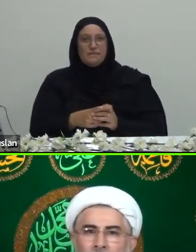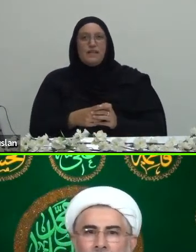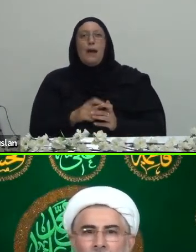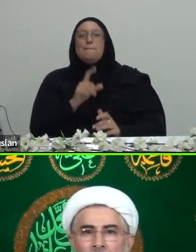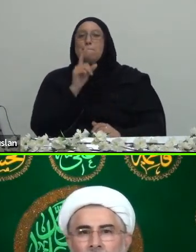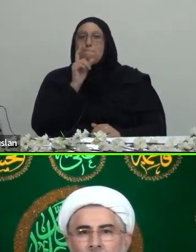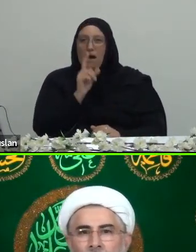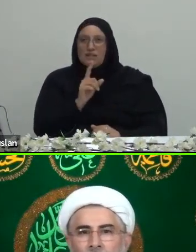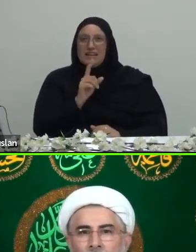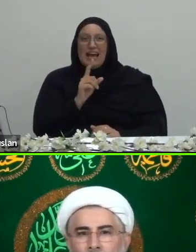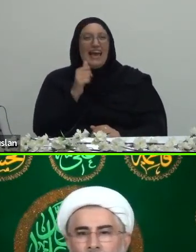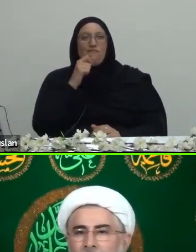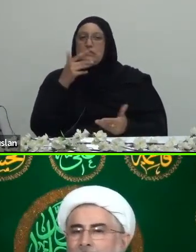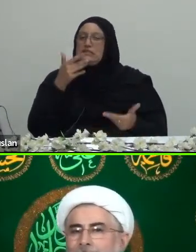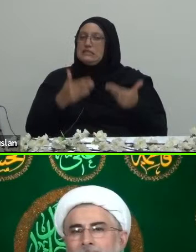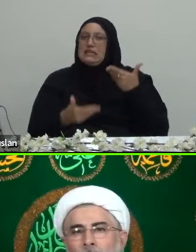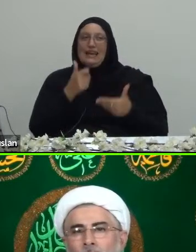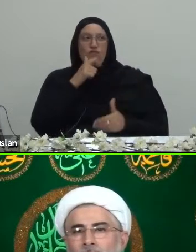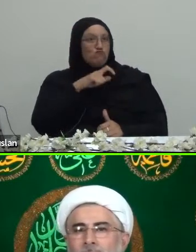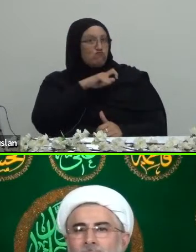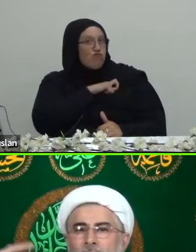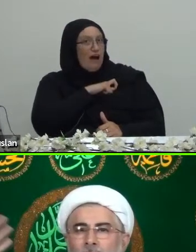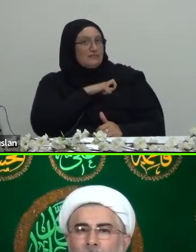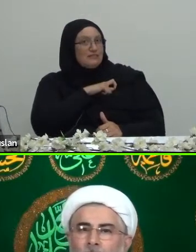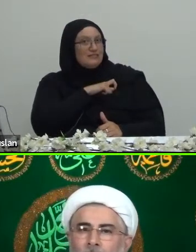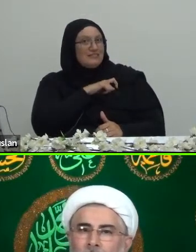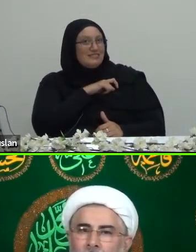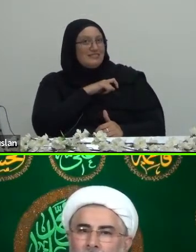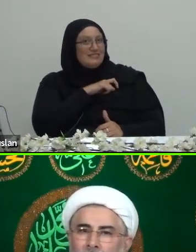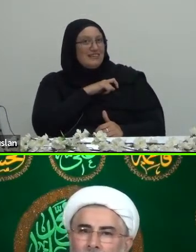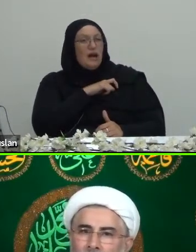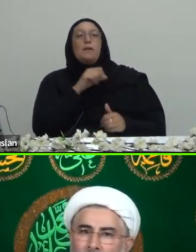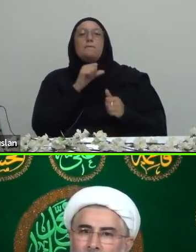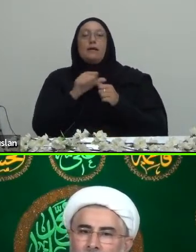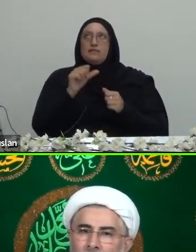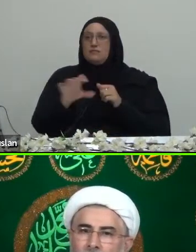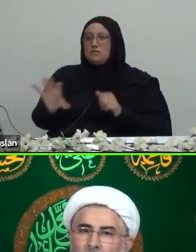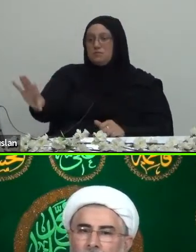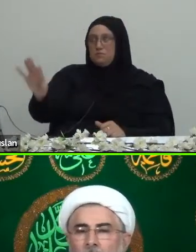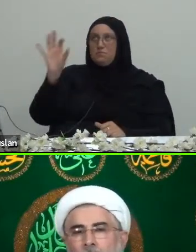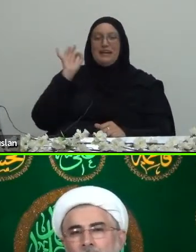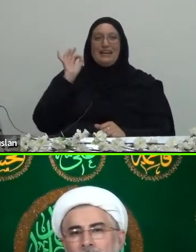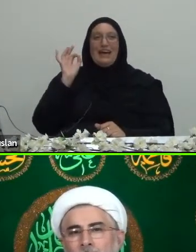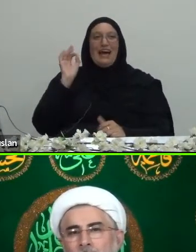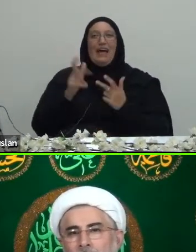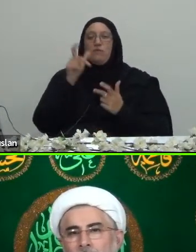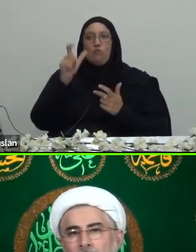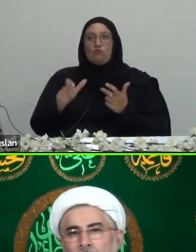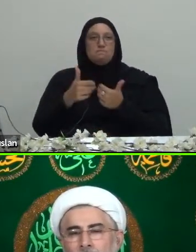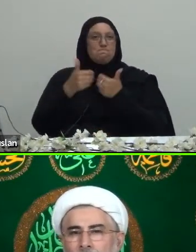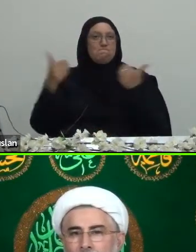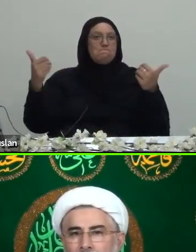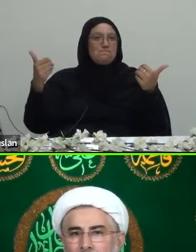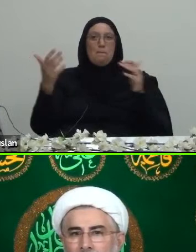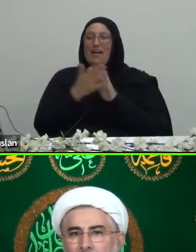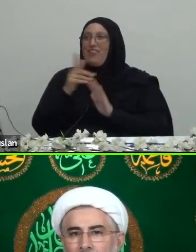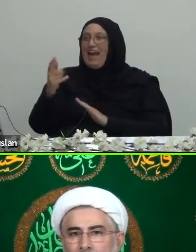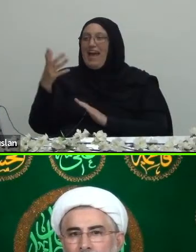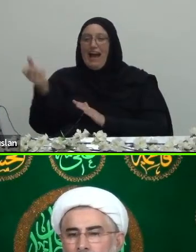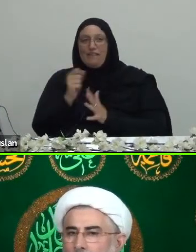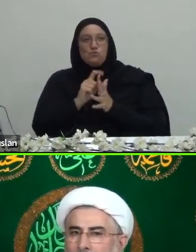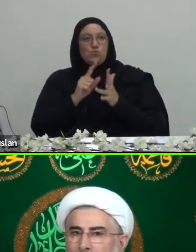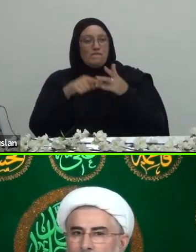Although if someone is not sure about that, it's always best to appoint someone who is not the beneficiary to the